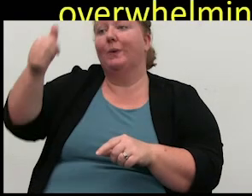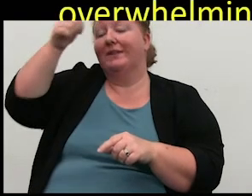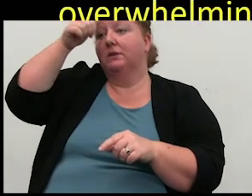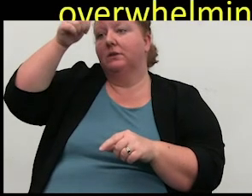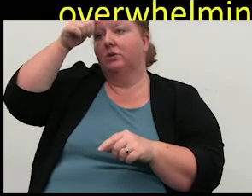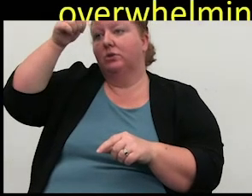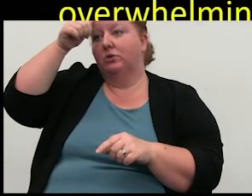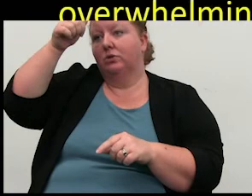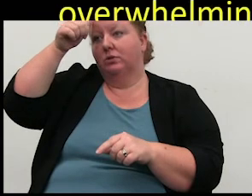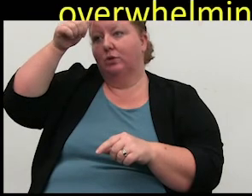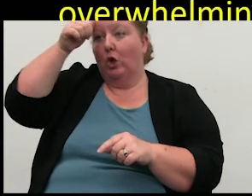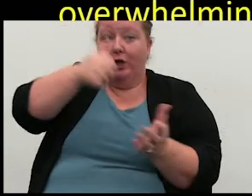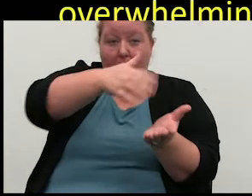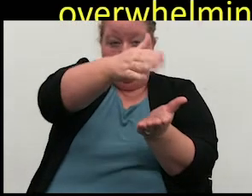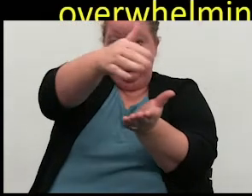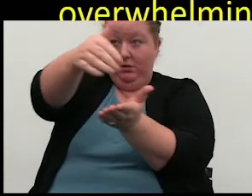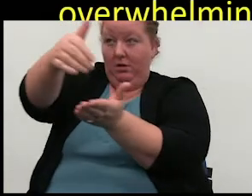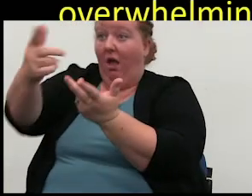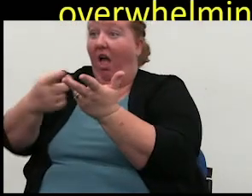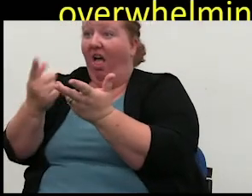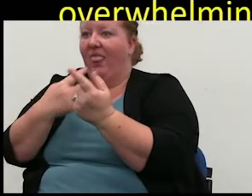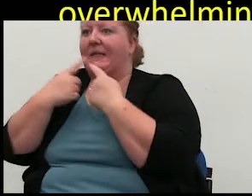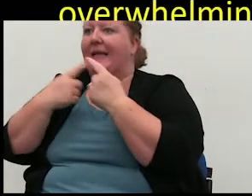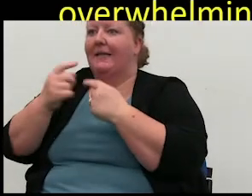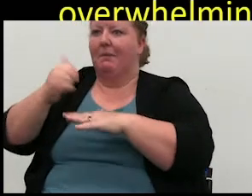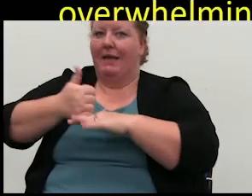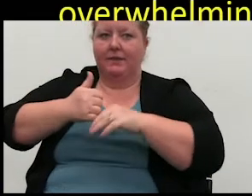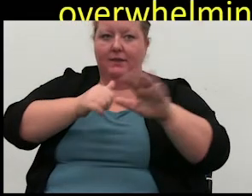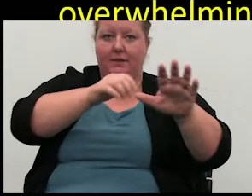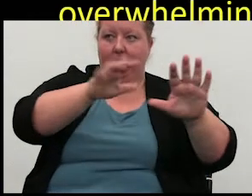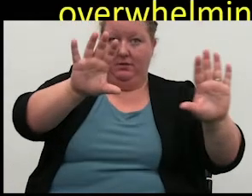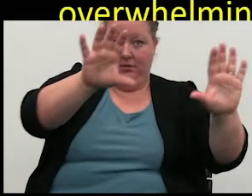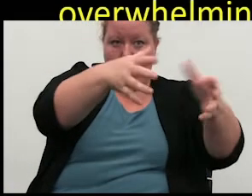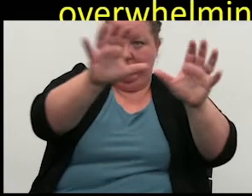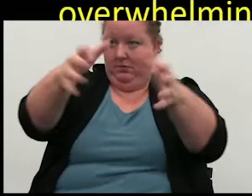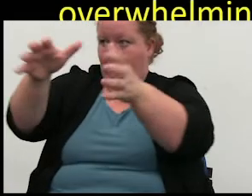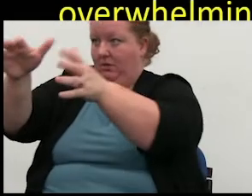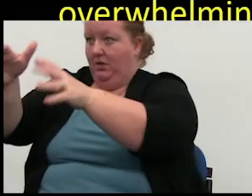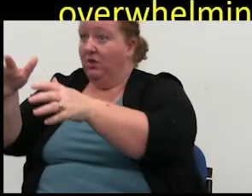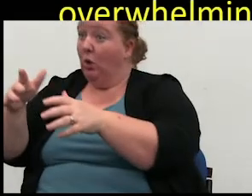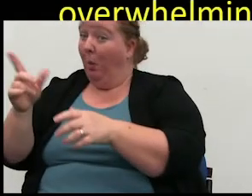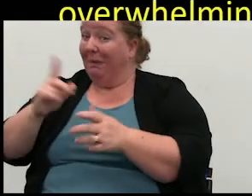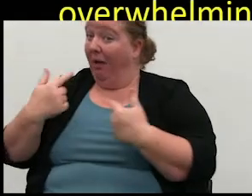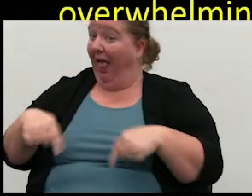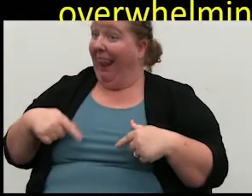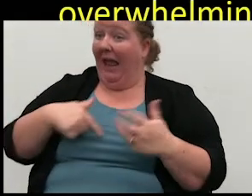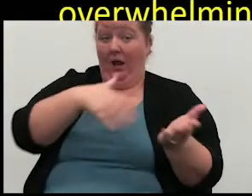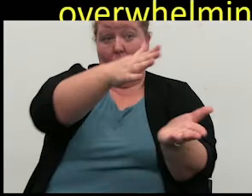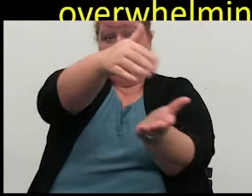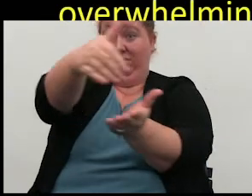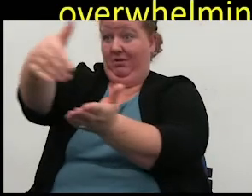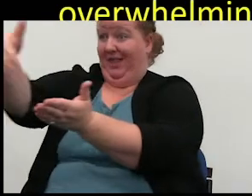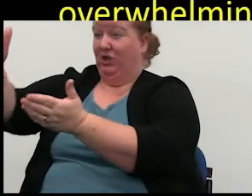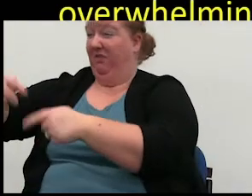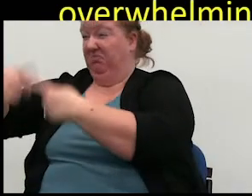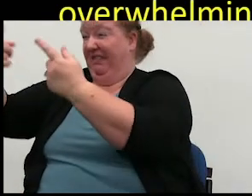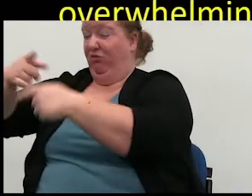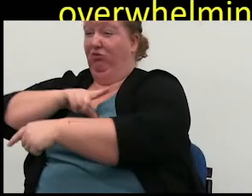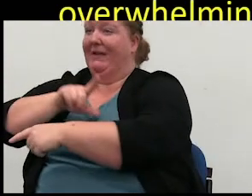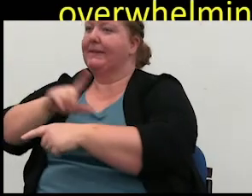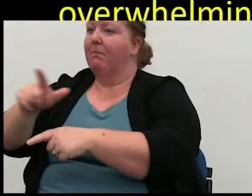by gathering together other databases that people will have allowed their data to be collected for completely different